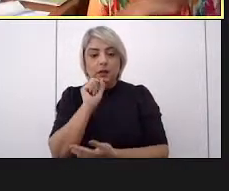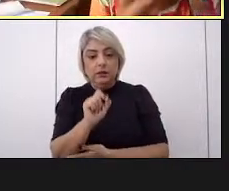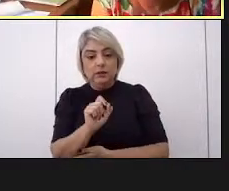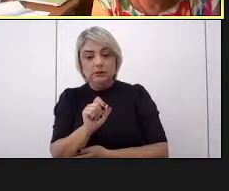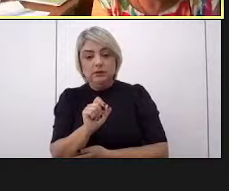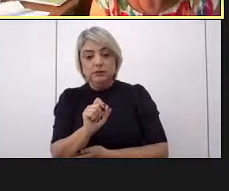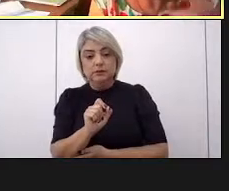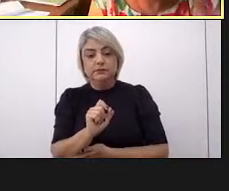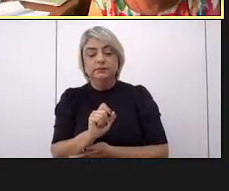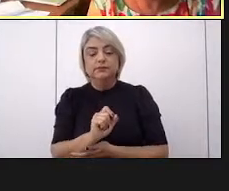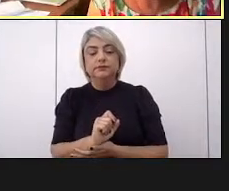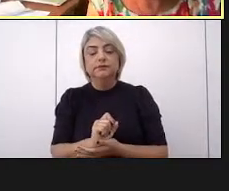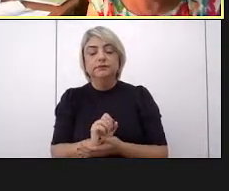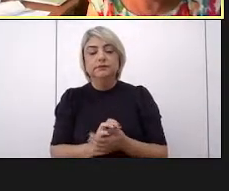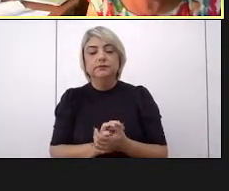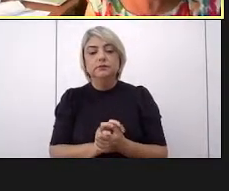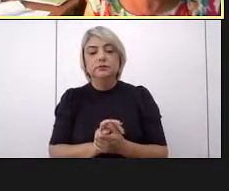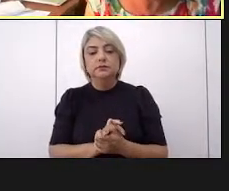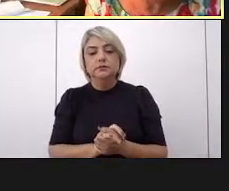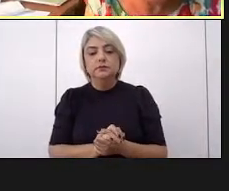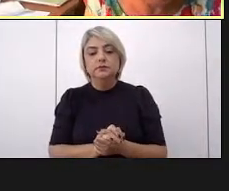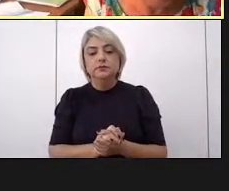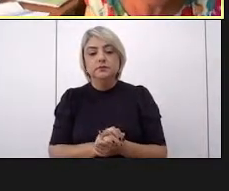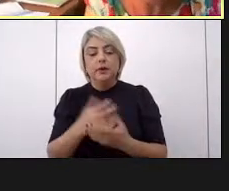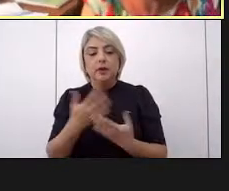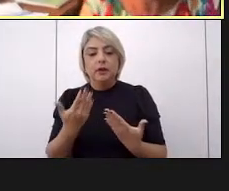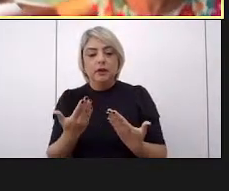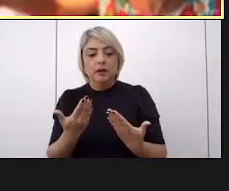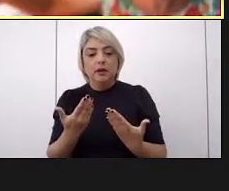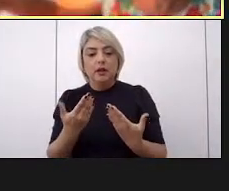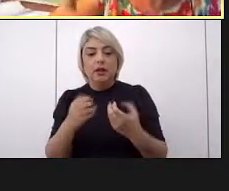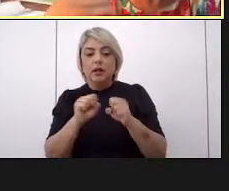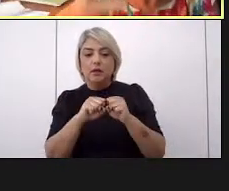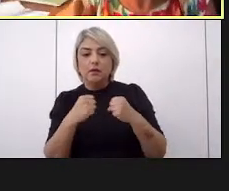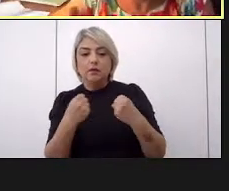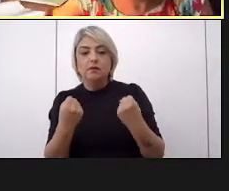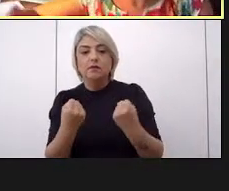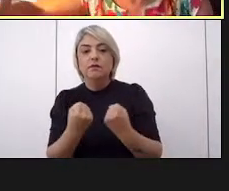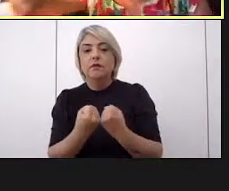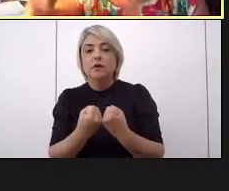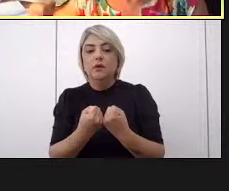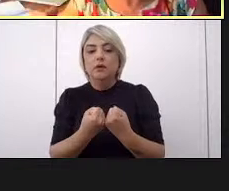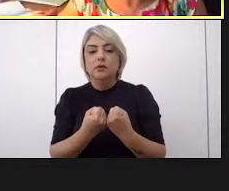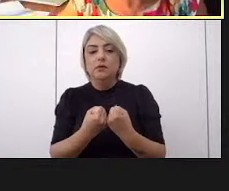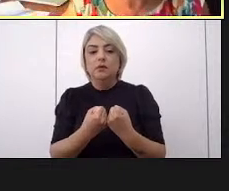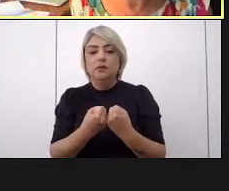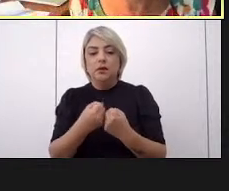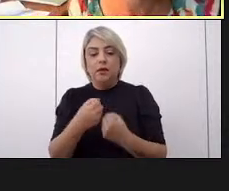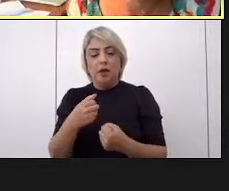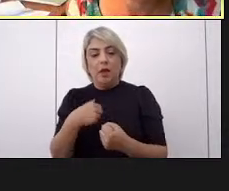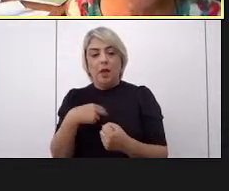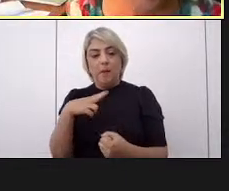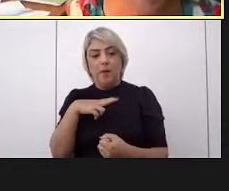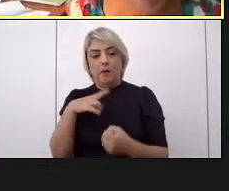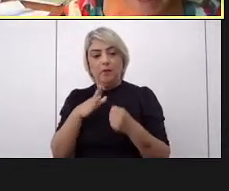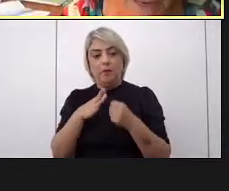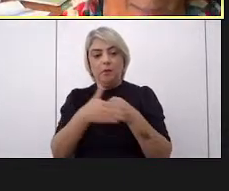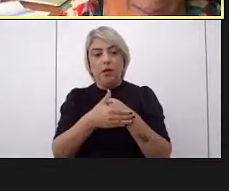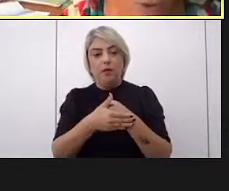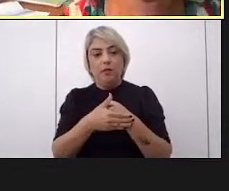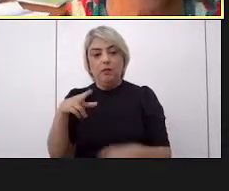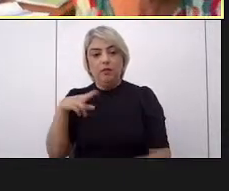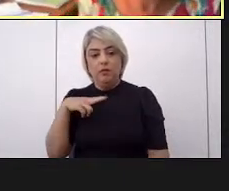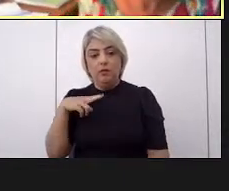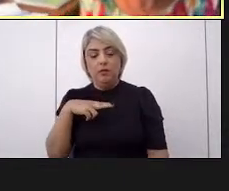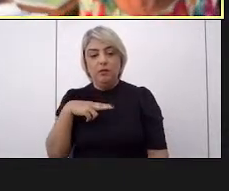really private forums and arena which are taking place and which are then reincorporated in the regulation. And